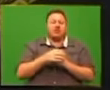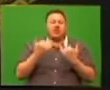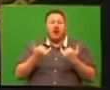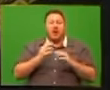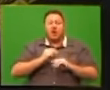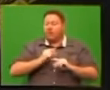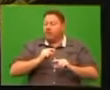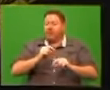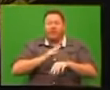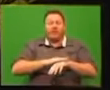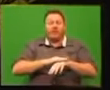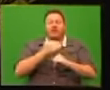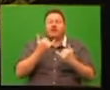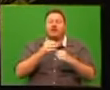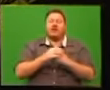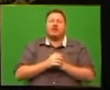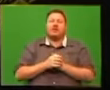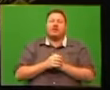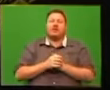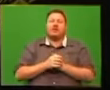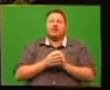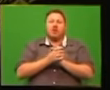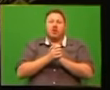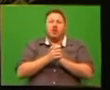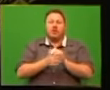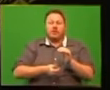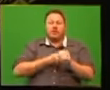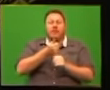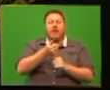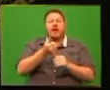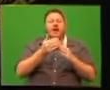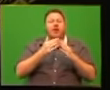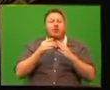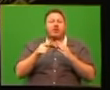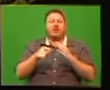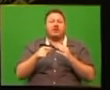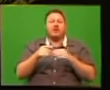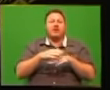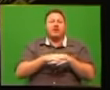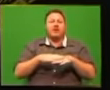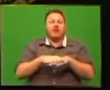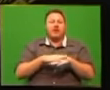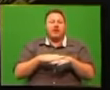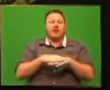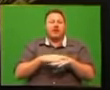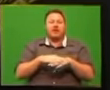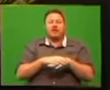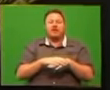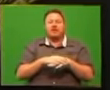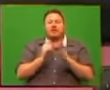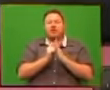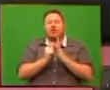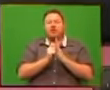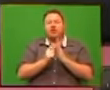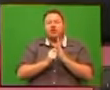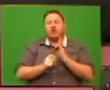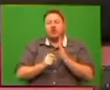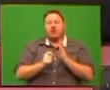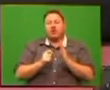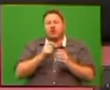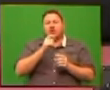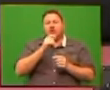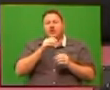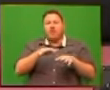live. Bring those commitments back to this House so they can form the basis of the contract Parliament uses to hold the executive